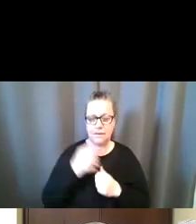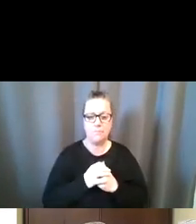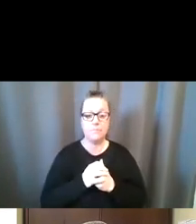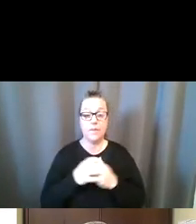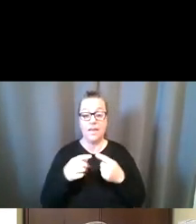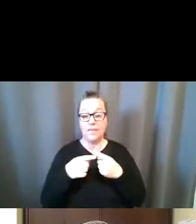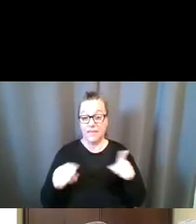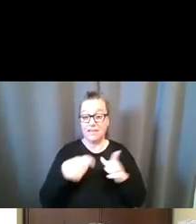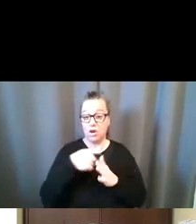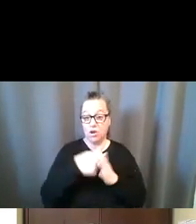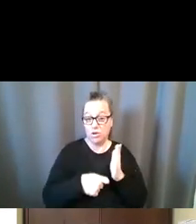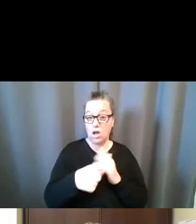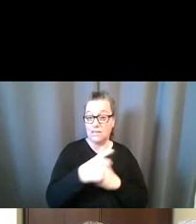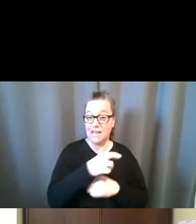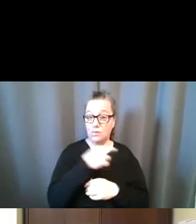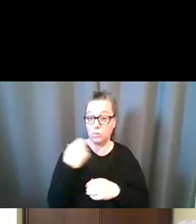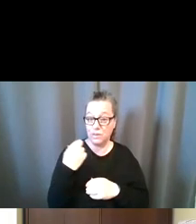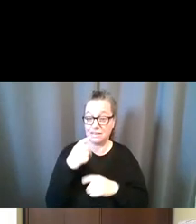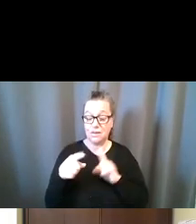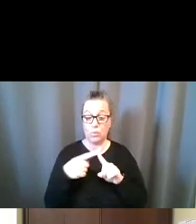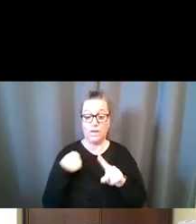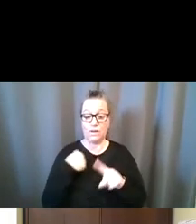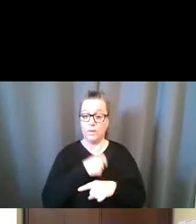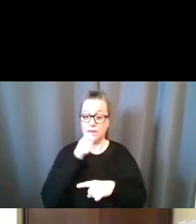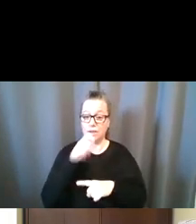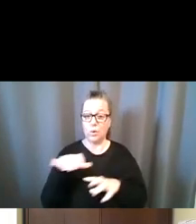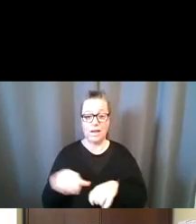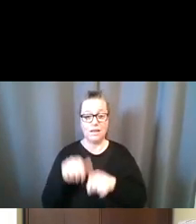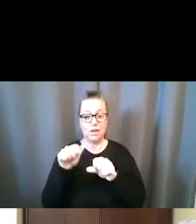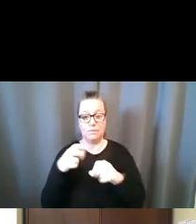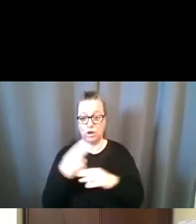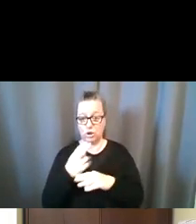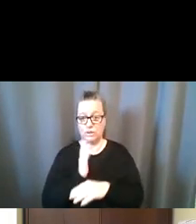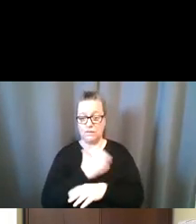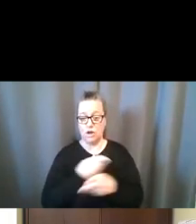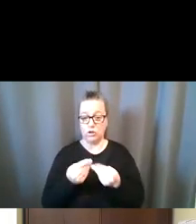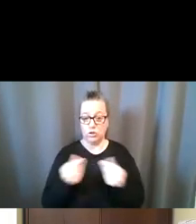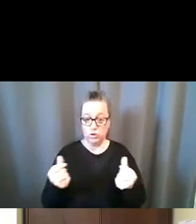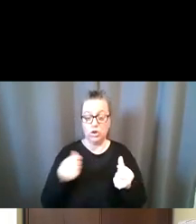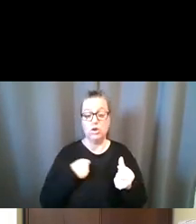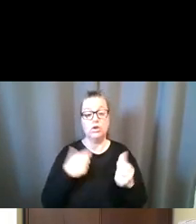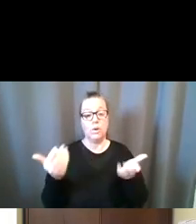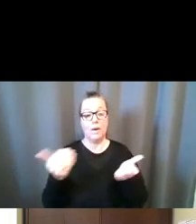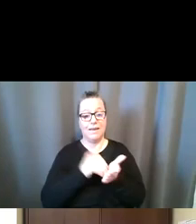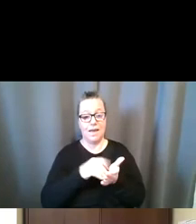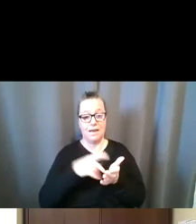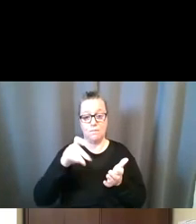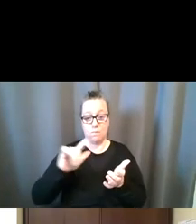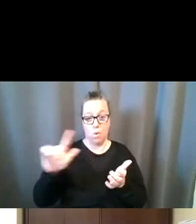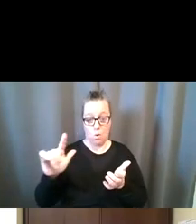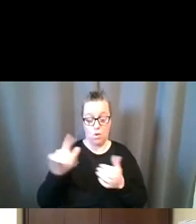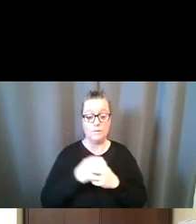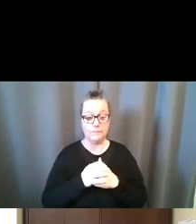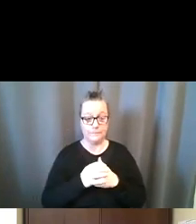the costs and risks when we don't get adoption and usage of our solutions. So grab your smartphone. It's probably still pulled up to